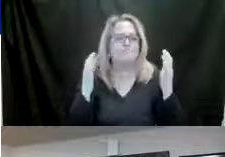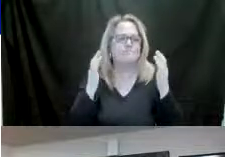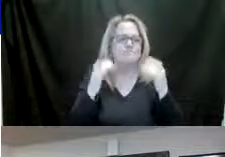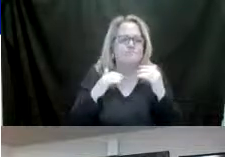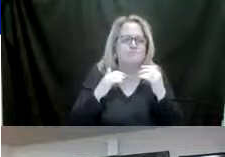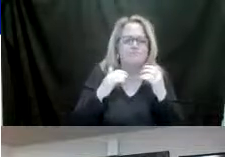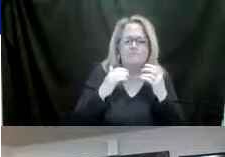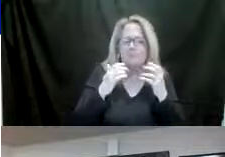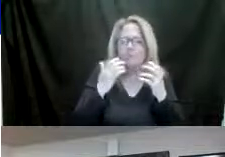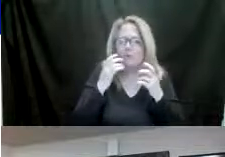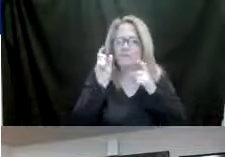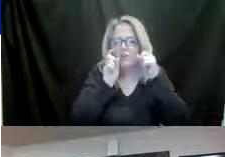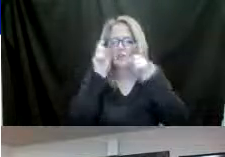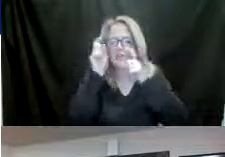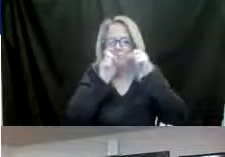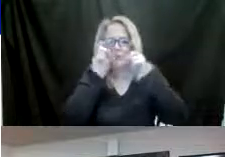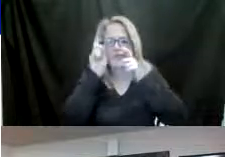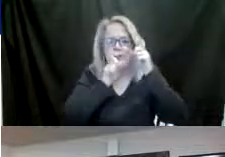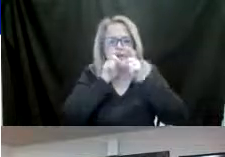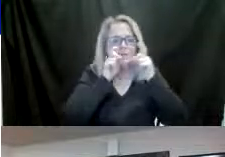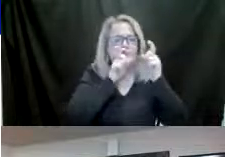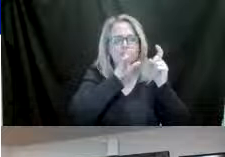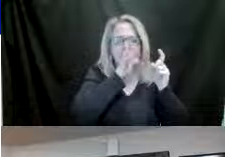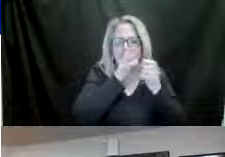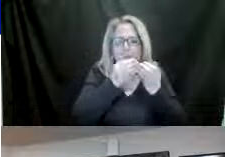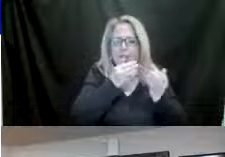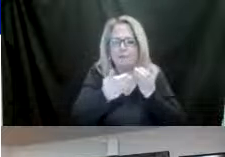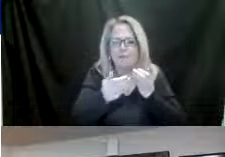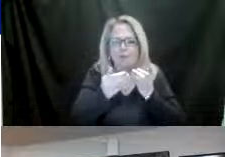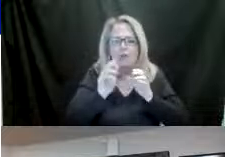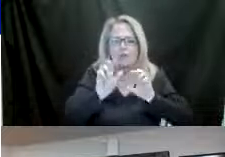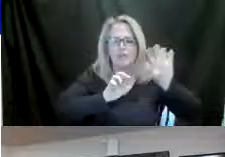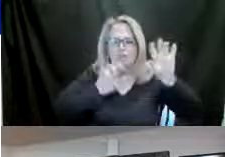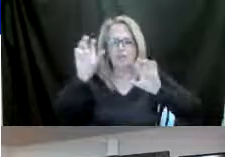expressions, utterances, whatever it is, but really starting to